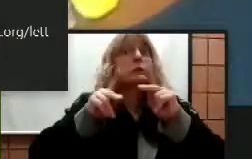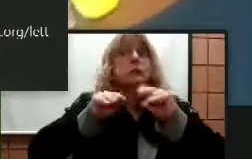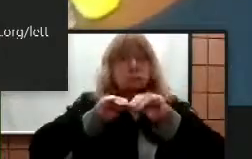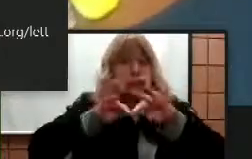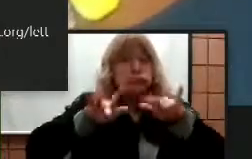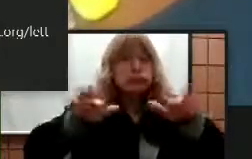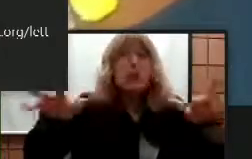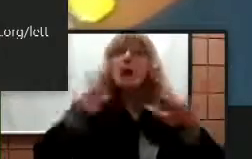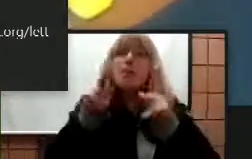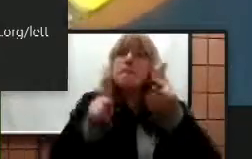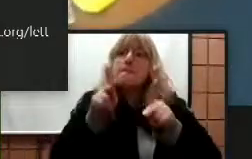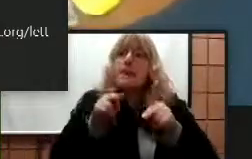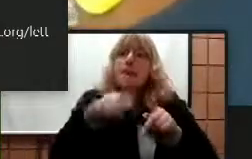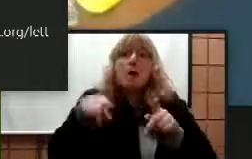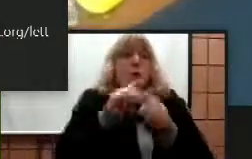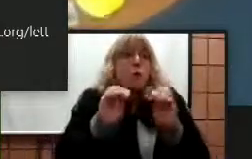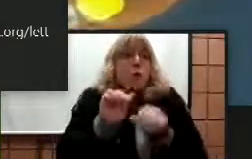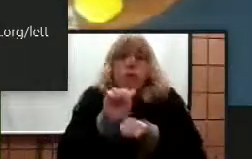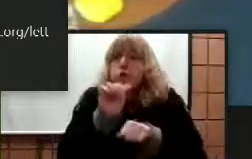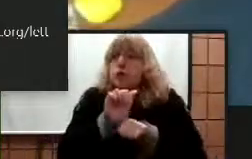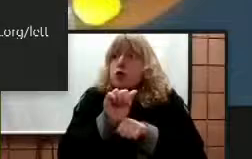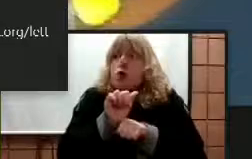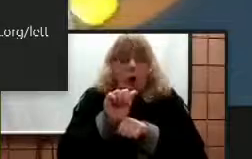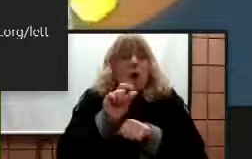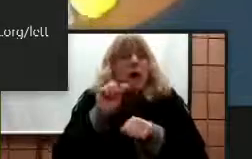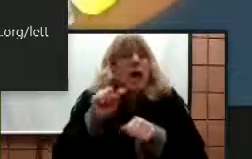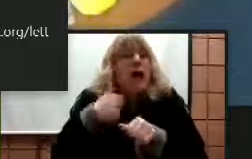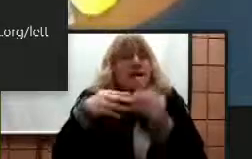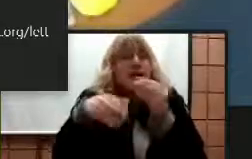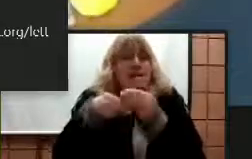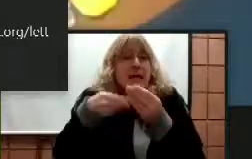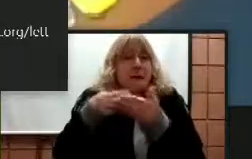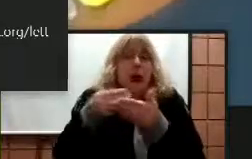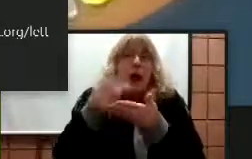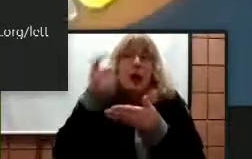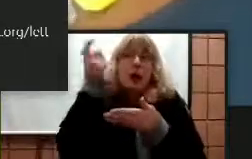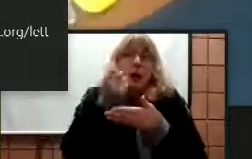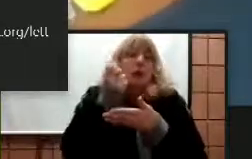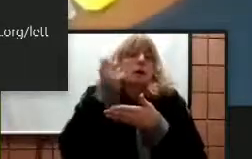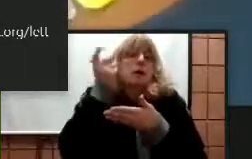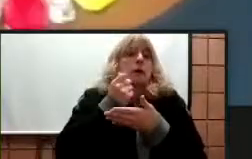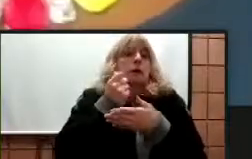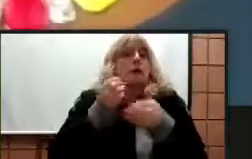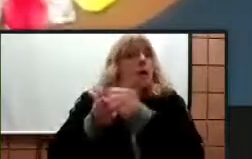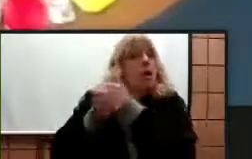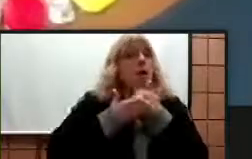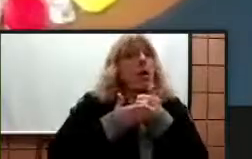checks while they're not working. Well, that's all tied up in this thing too. It's up to